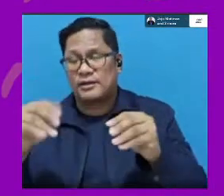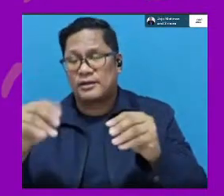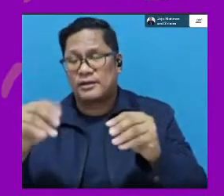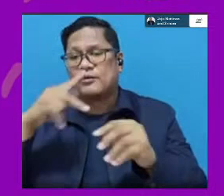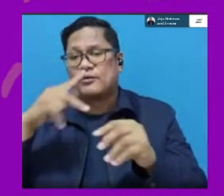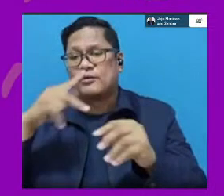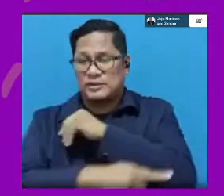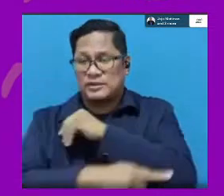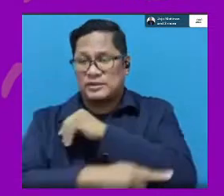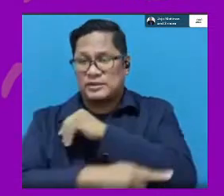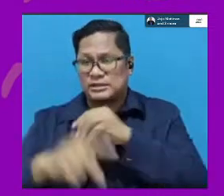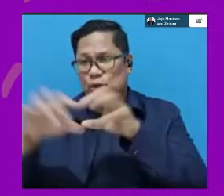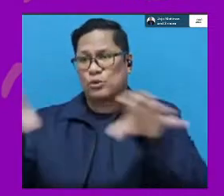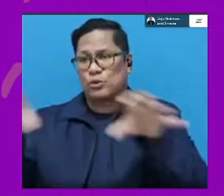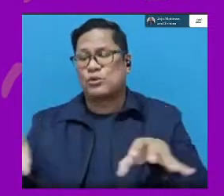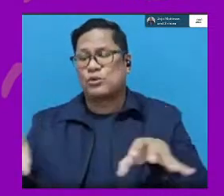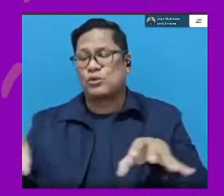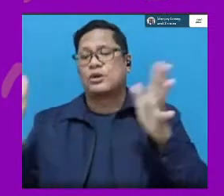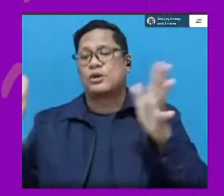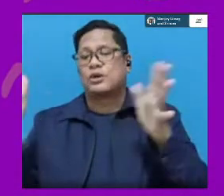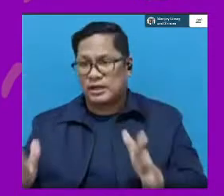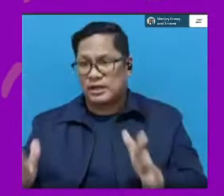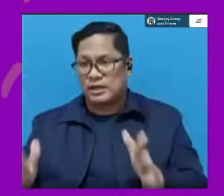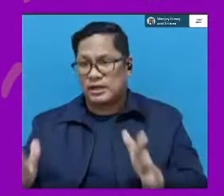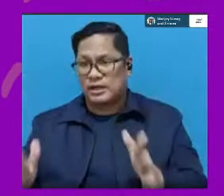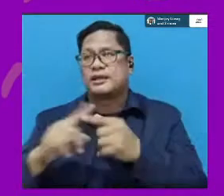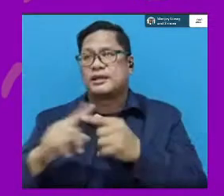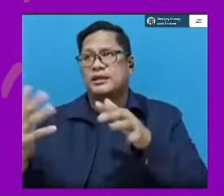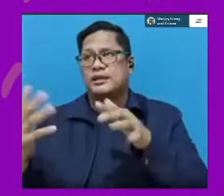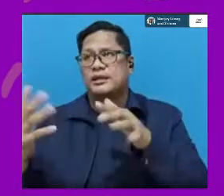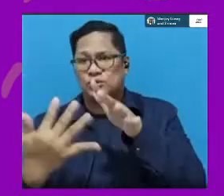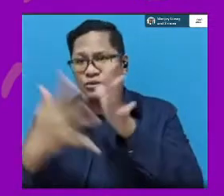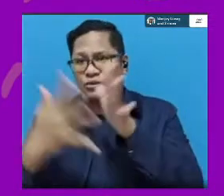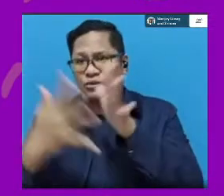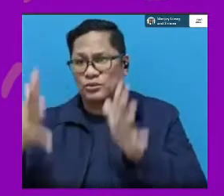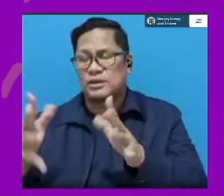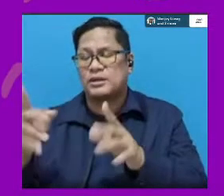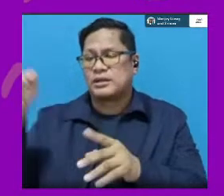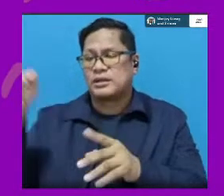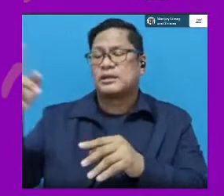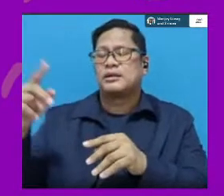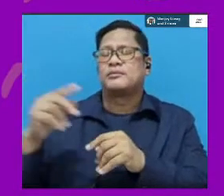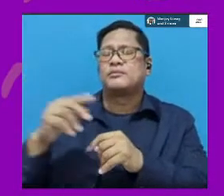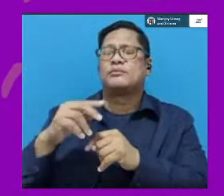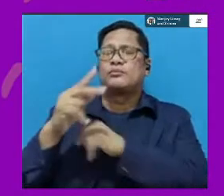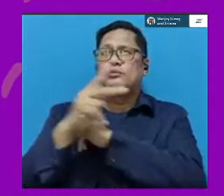employees and the consumers in the provincial capital